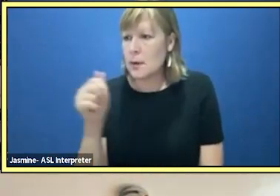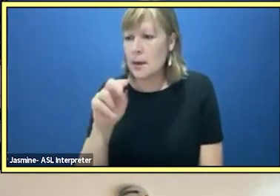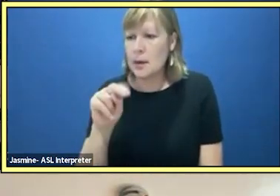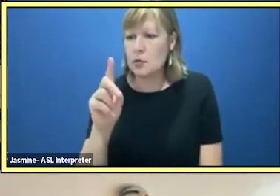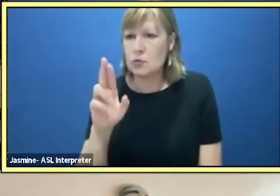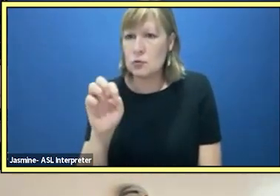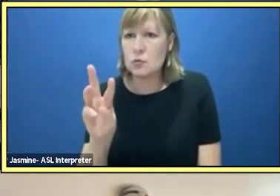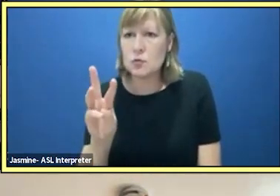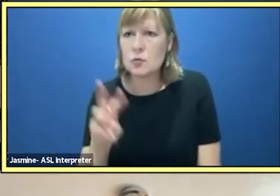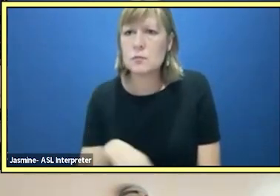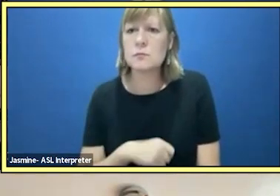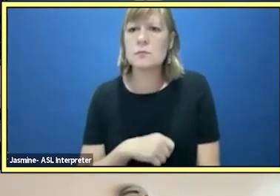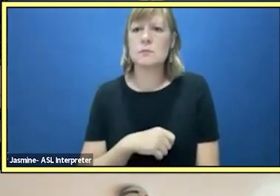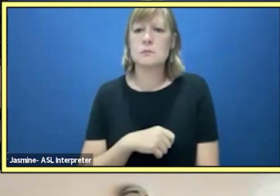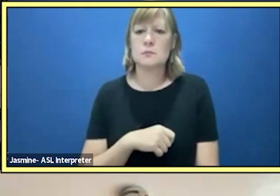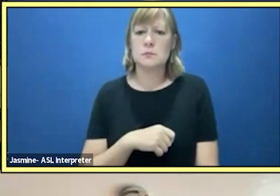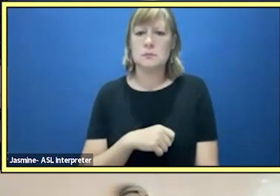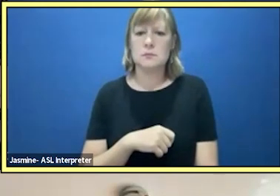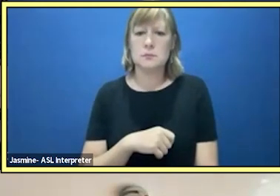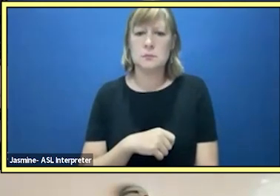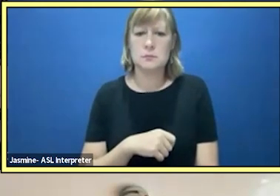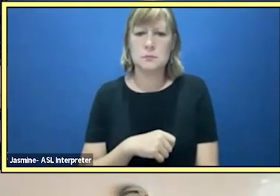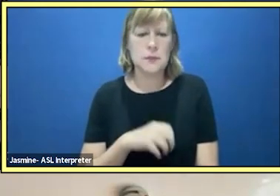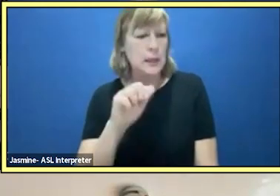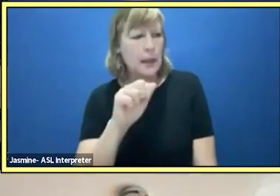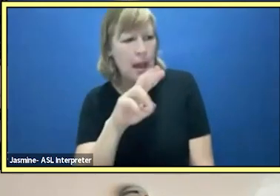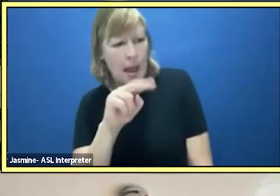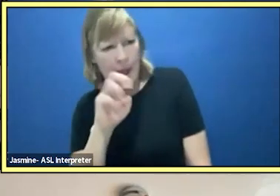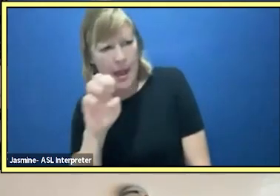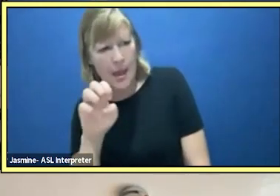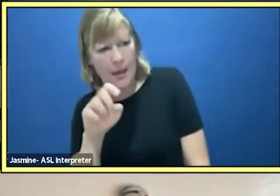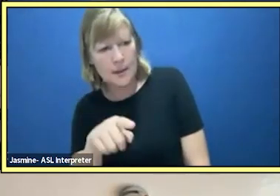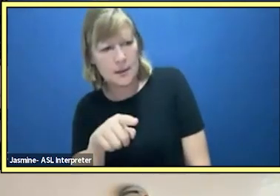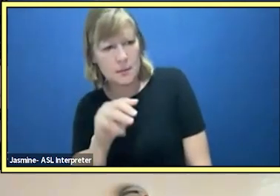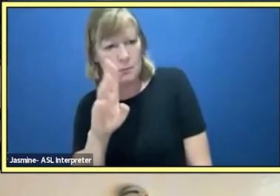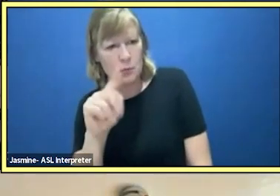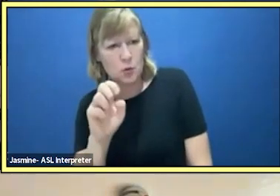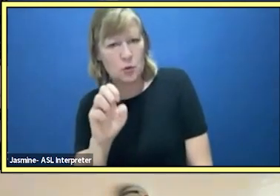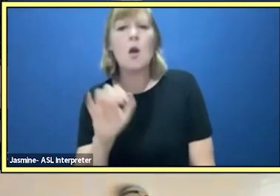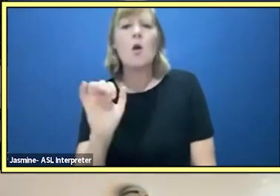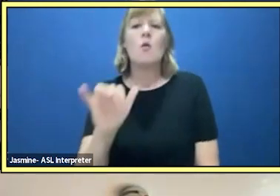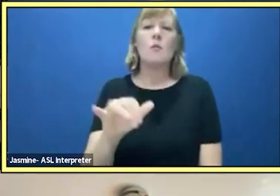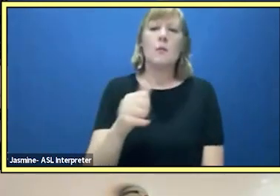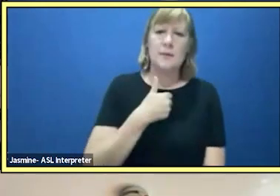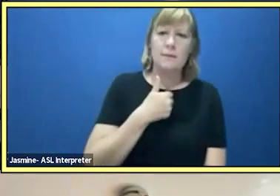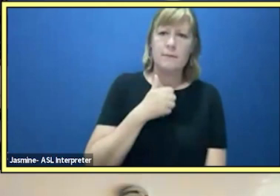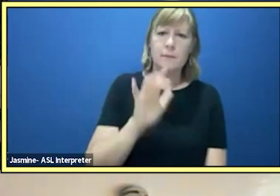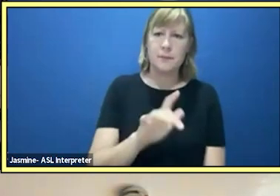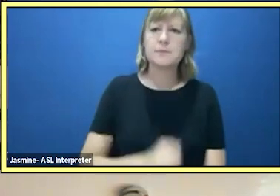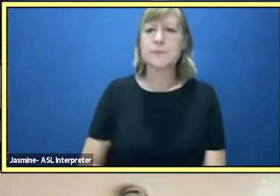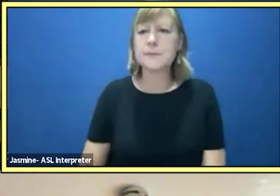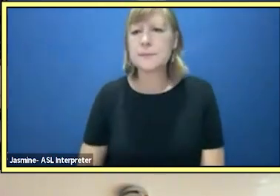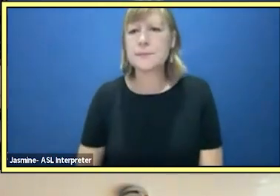And I think you're on mute. Okay, I didn't realize I could unmute myself. Sorry. My question goes back